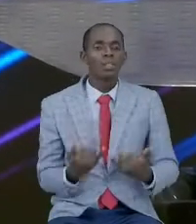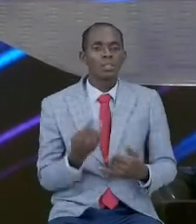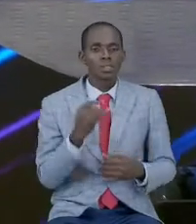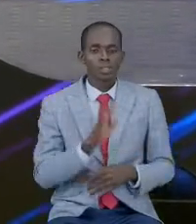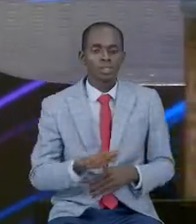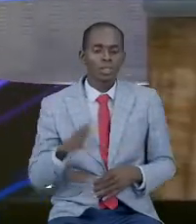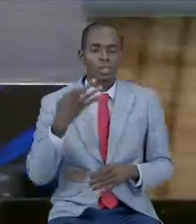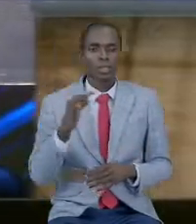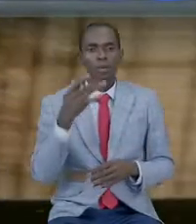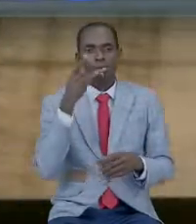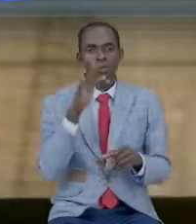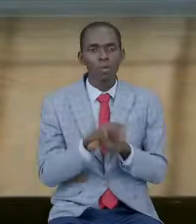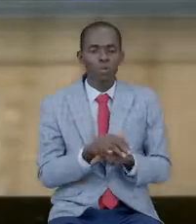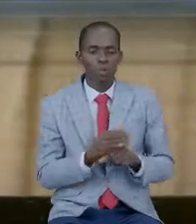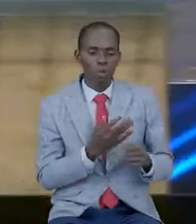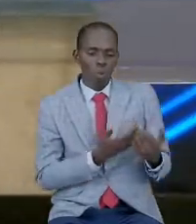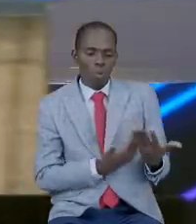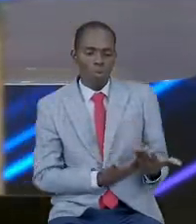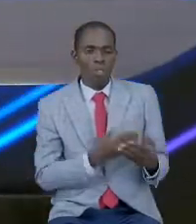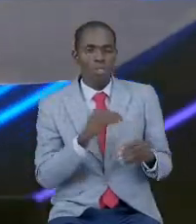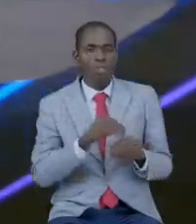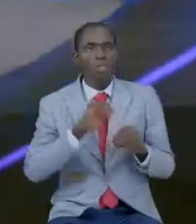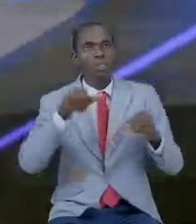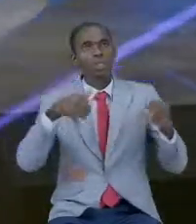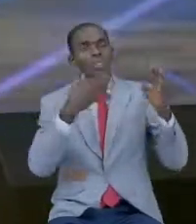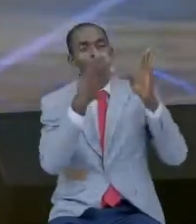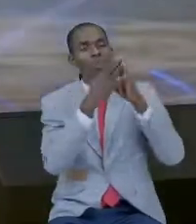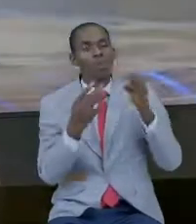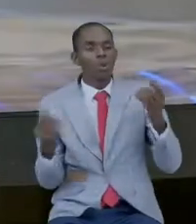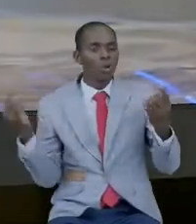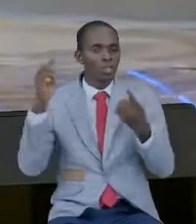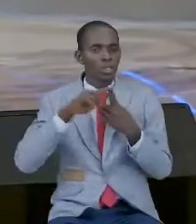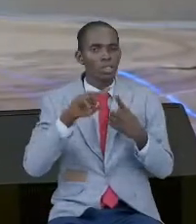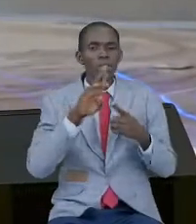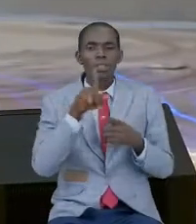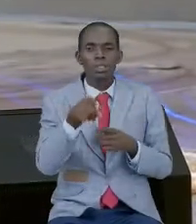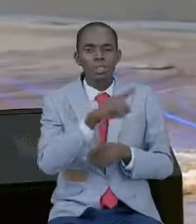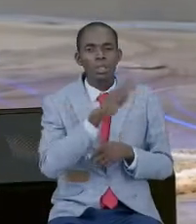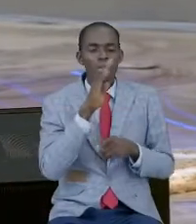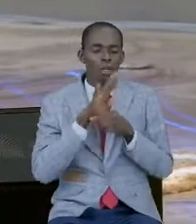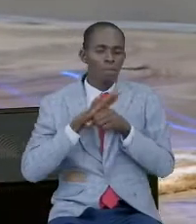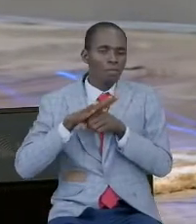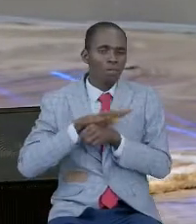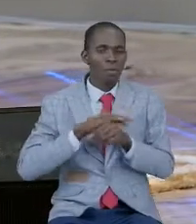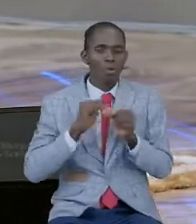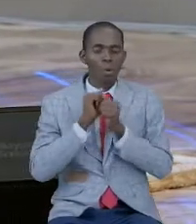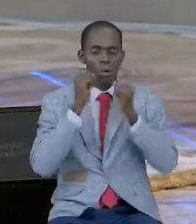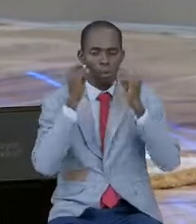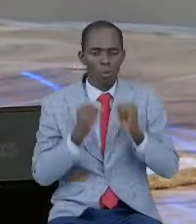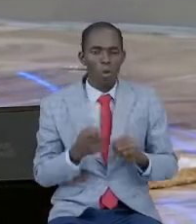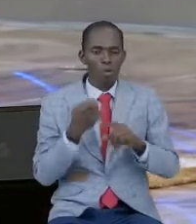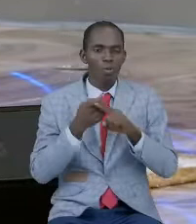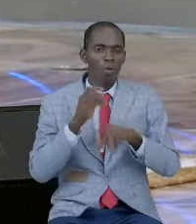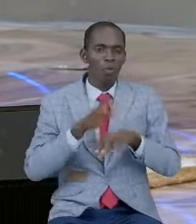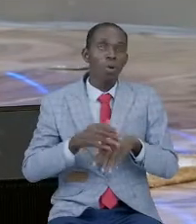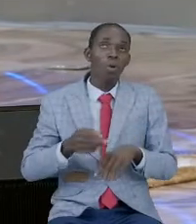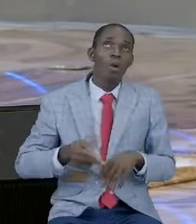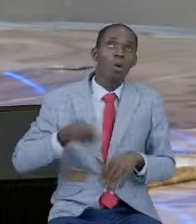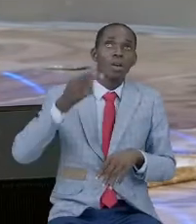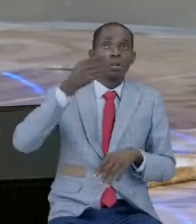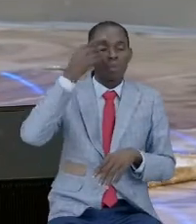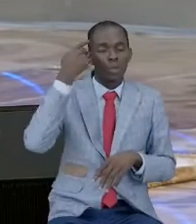promise. Here in Jerusalem, until ye be endued with power from on high. because I sent